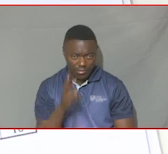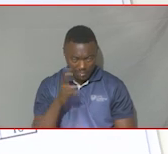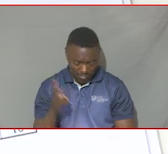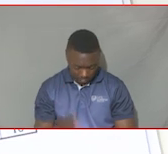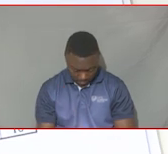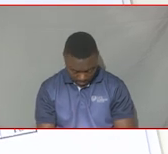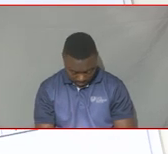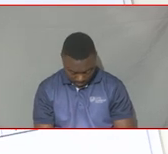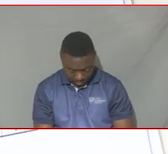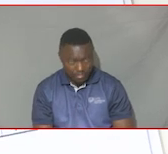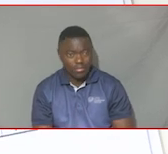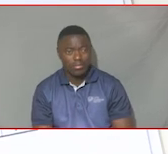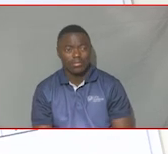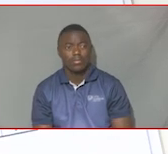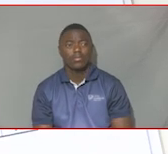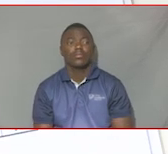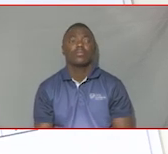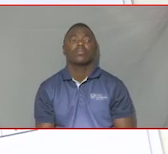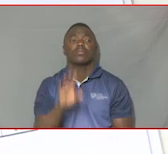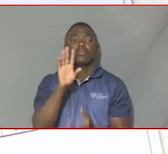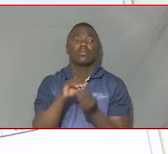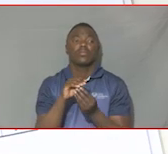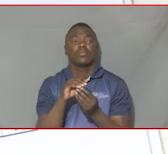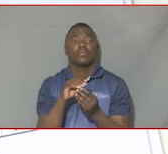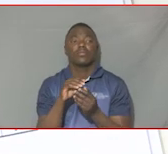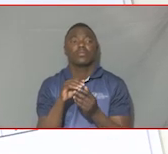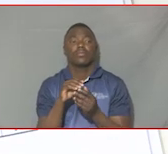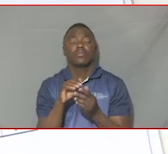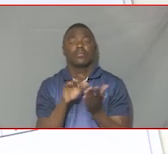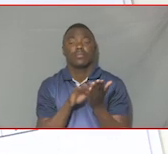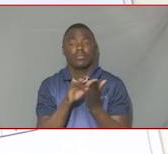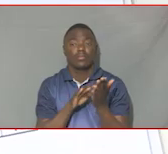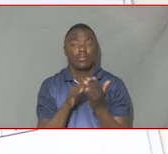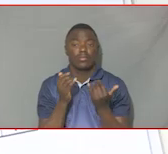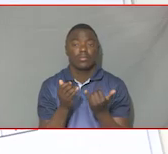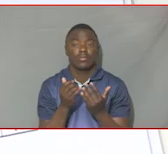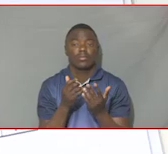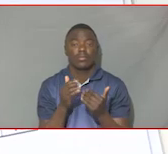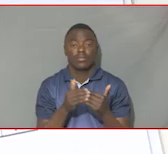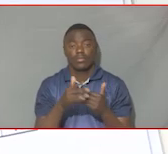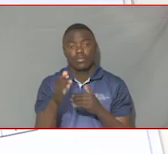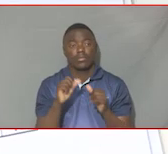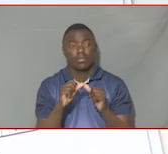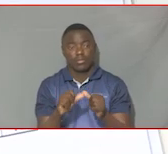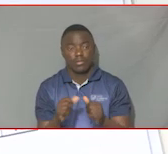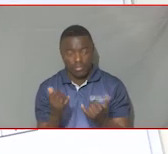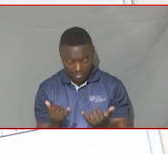we're going to redo it. I want you to work out the correlation coefficient on your calculators for this data set. Please do that